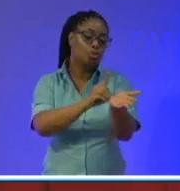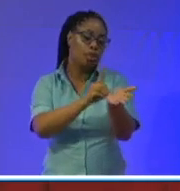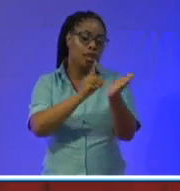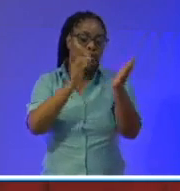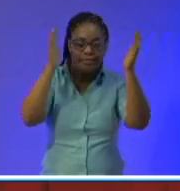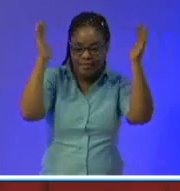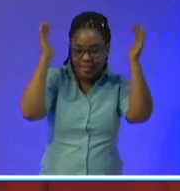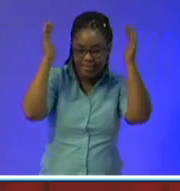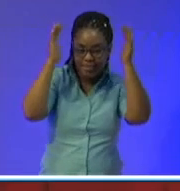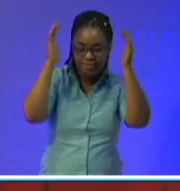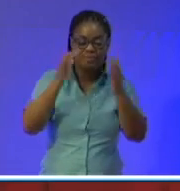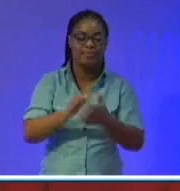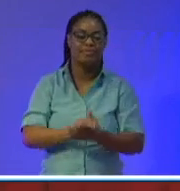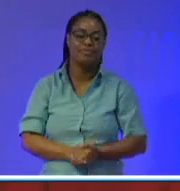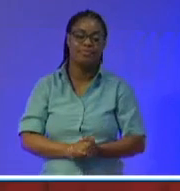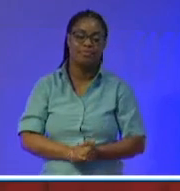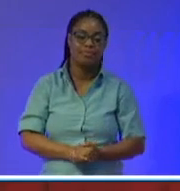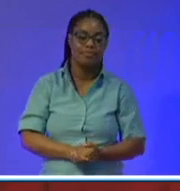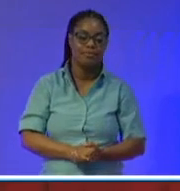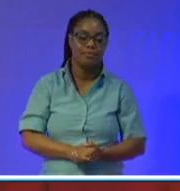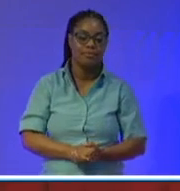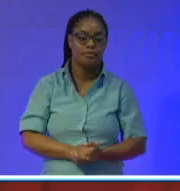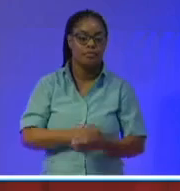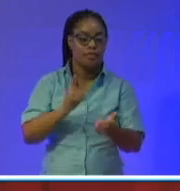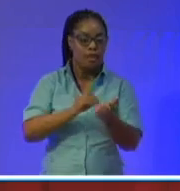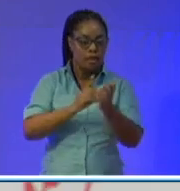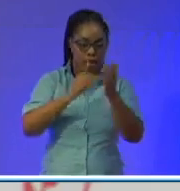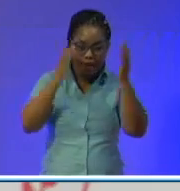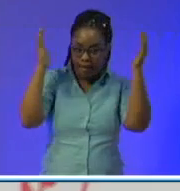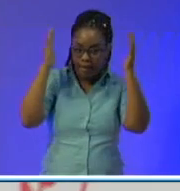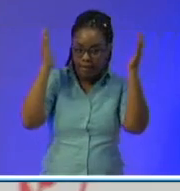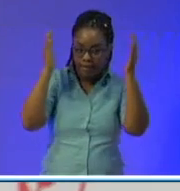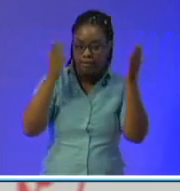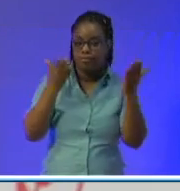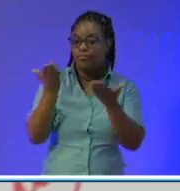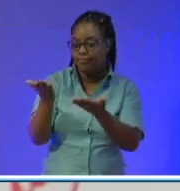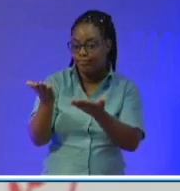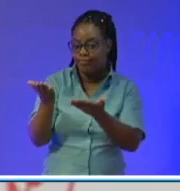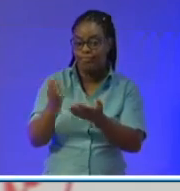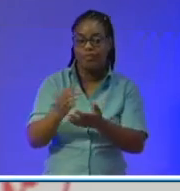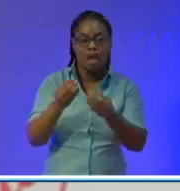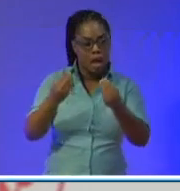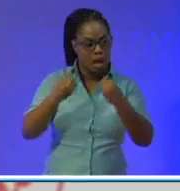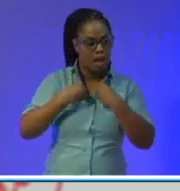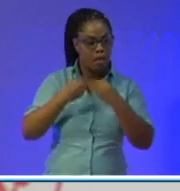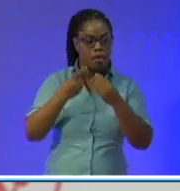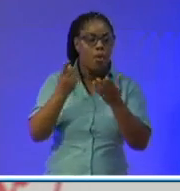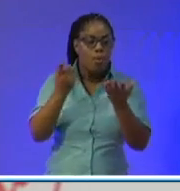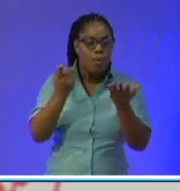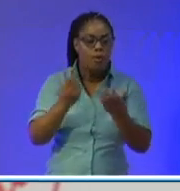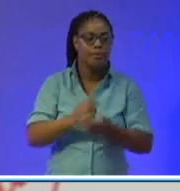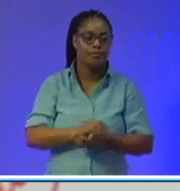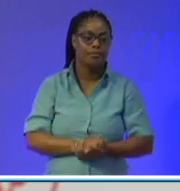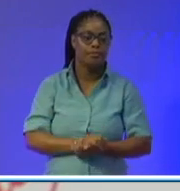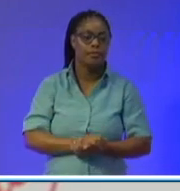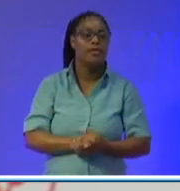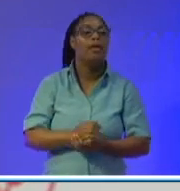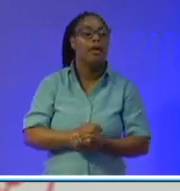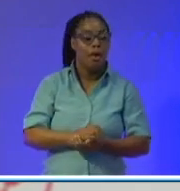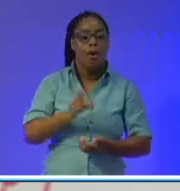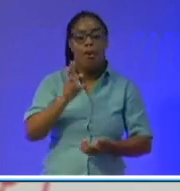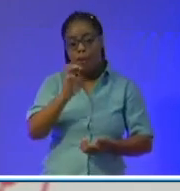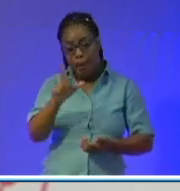much a further update, but it's really a little more detail going into a little more of the understanding of what we do need to be aware